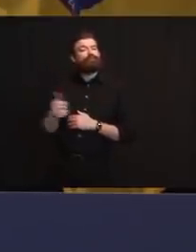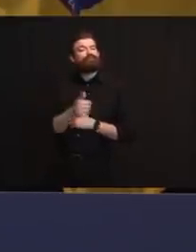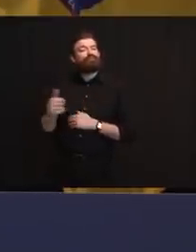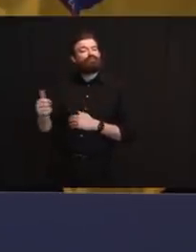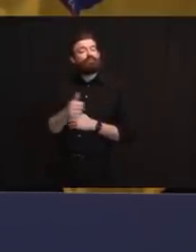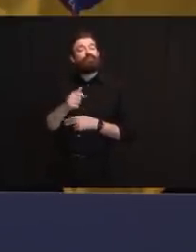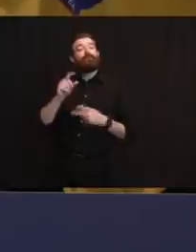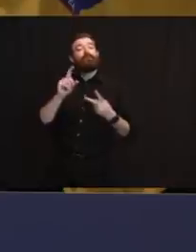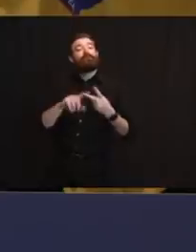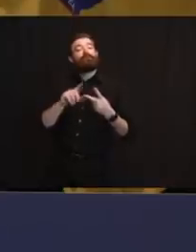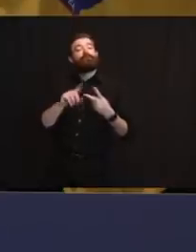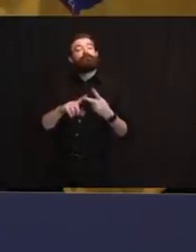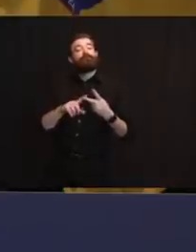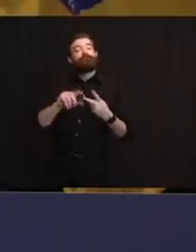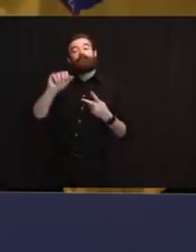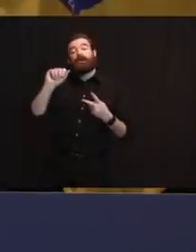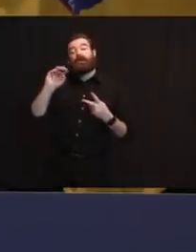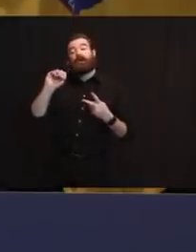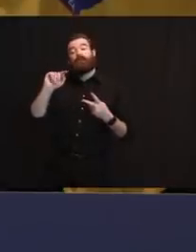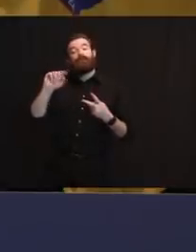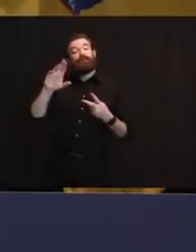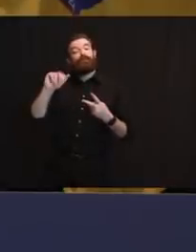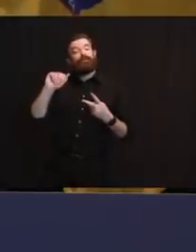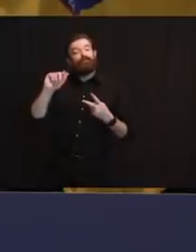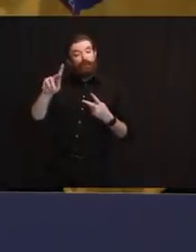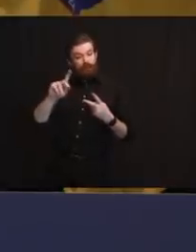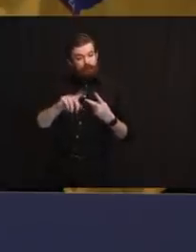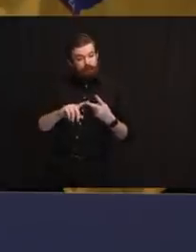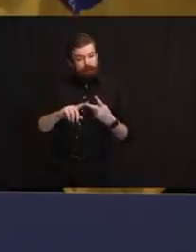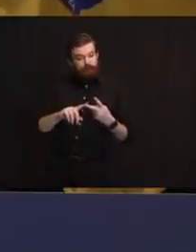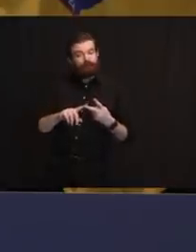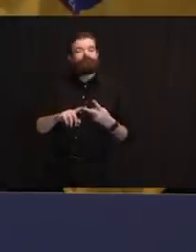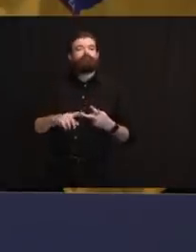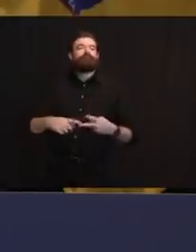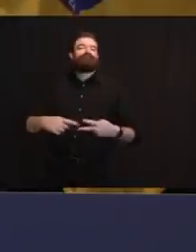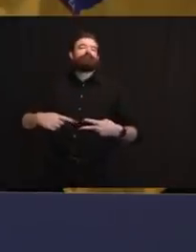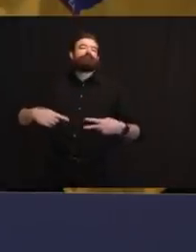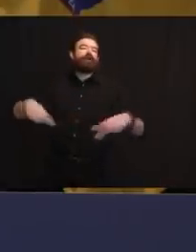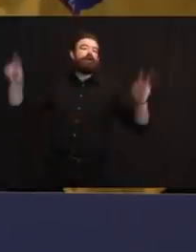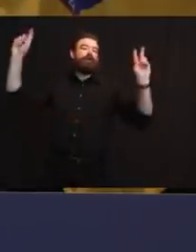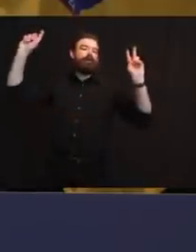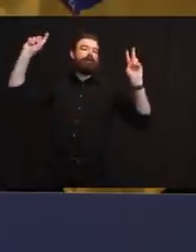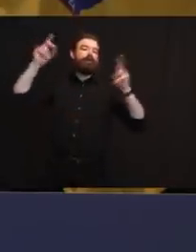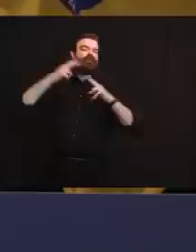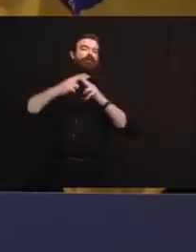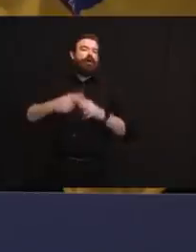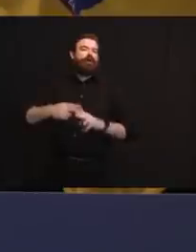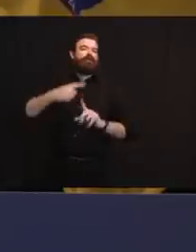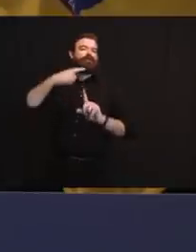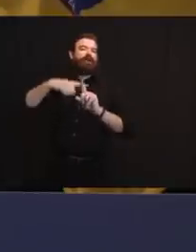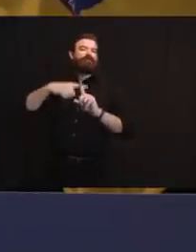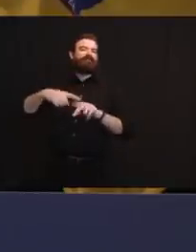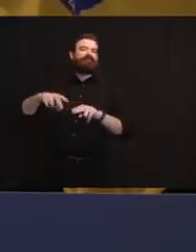that we had at long last achieved the goal of positive train control, which will make our